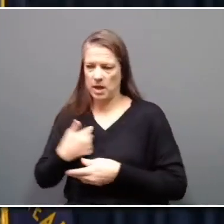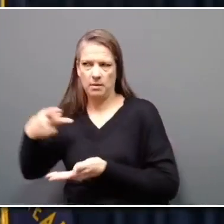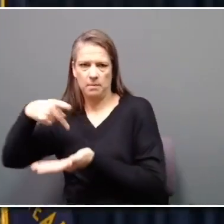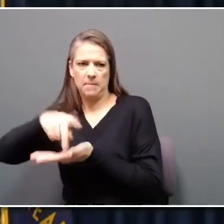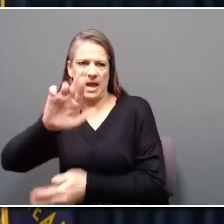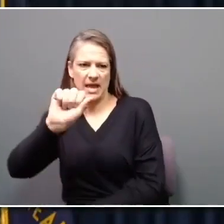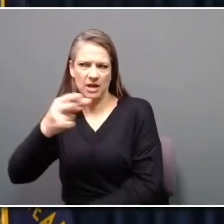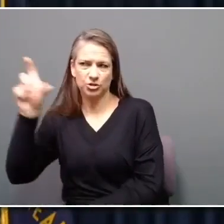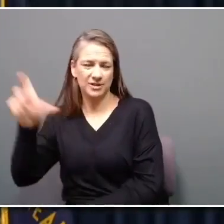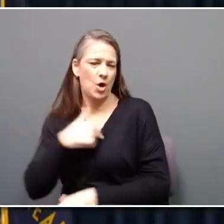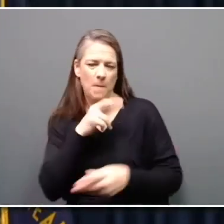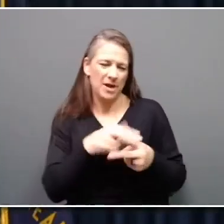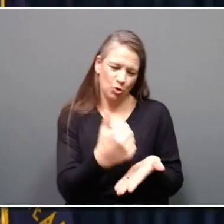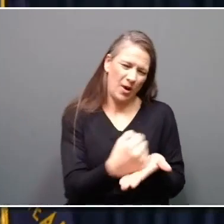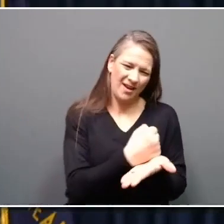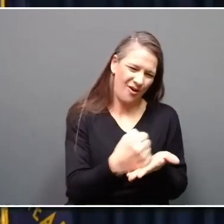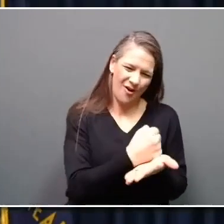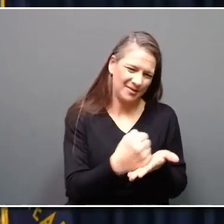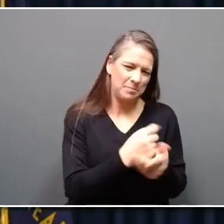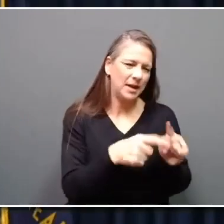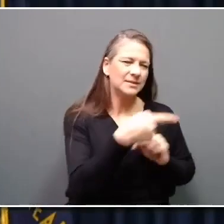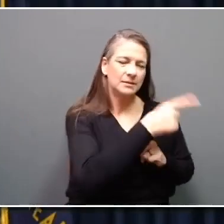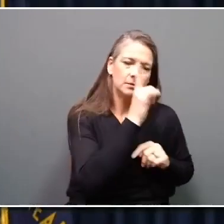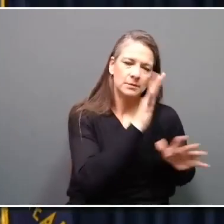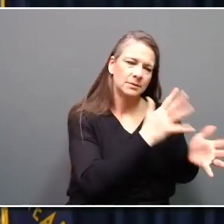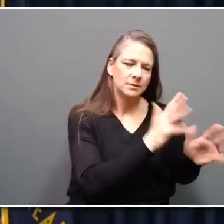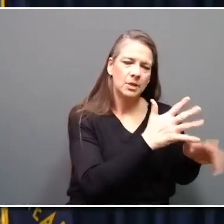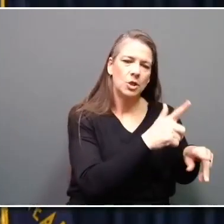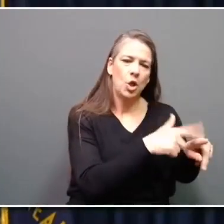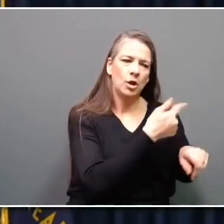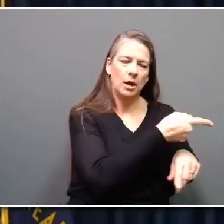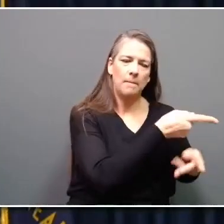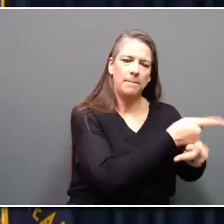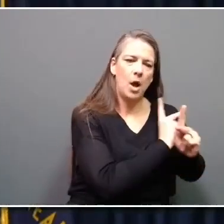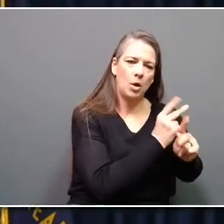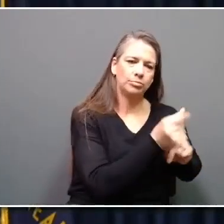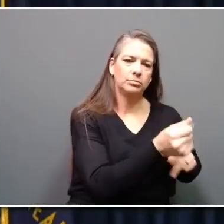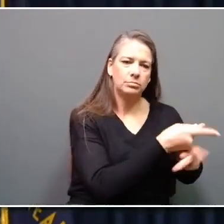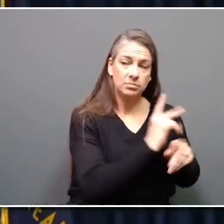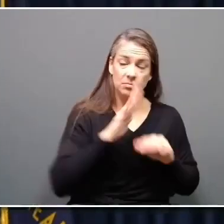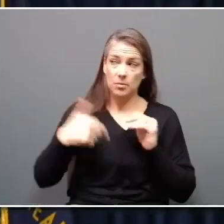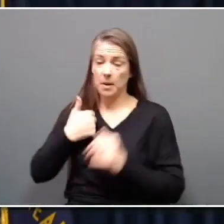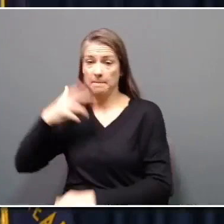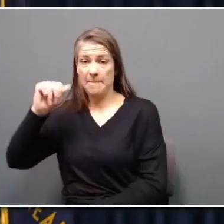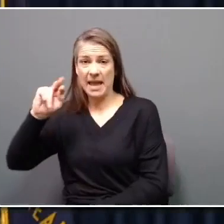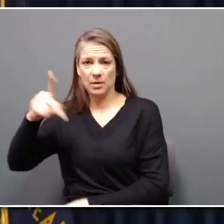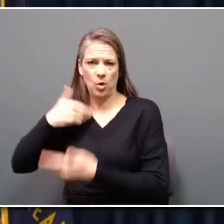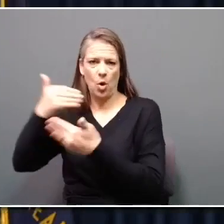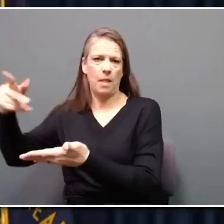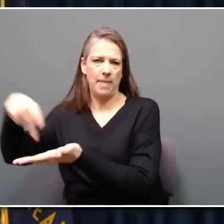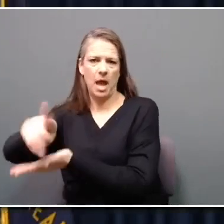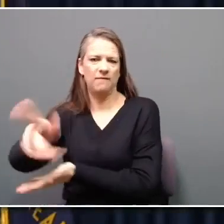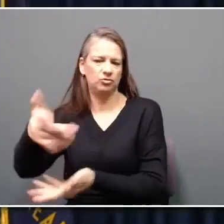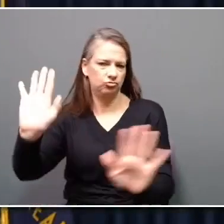credit card, because it's a much longer credit card as opposed to paying for it out of what you've got in your bank account right now. On the line, we've got